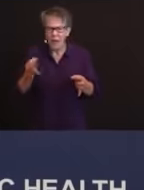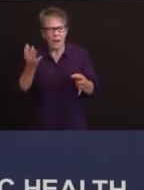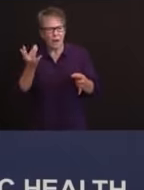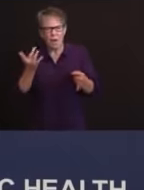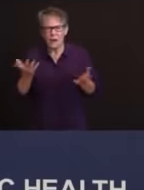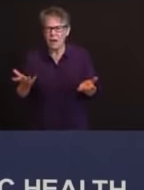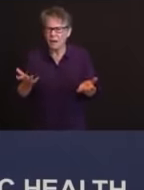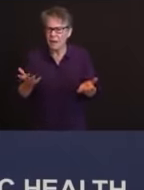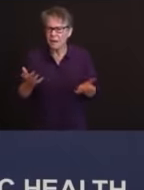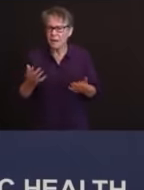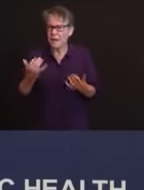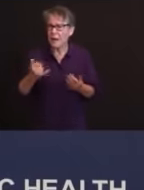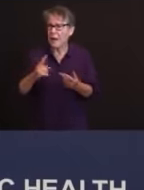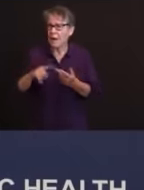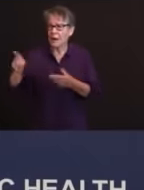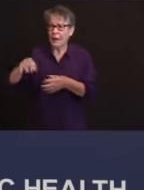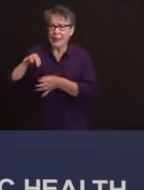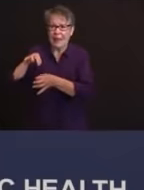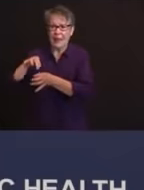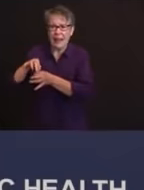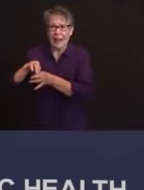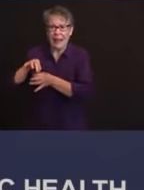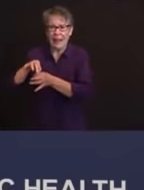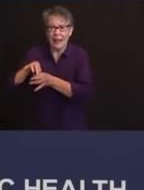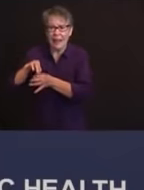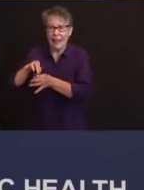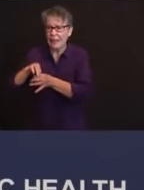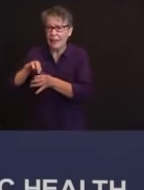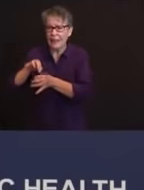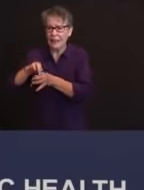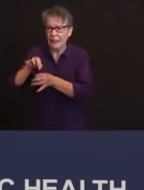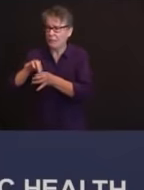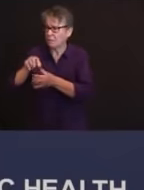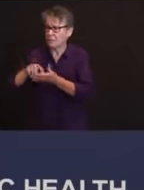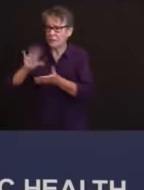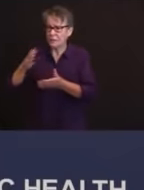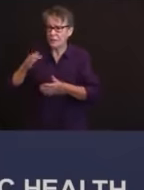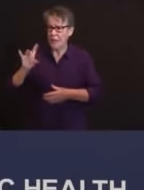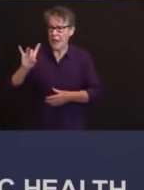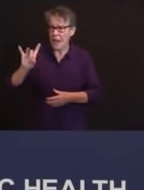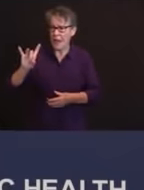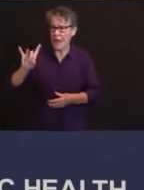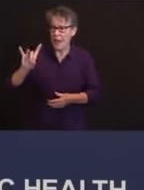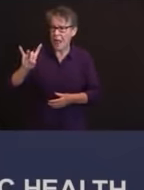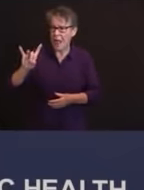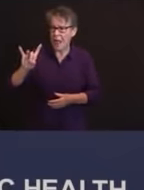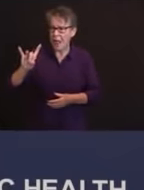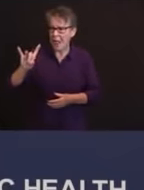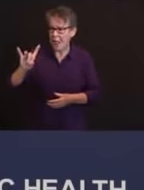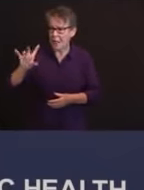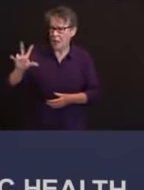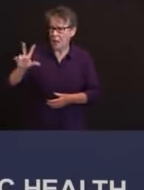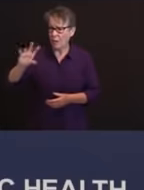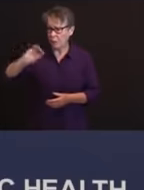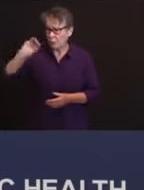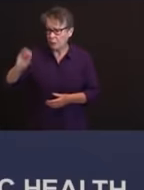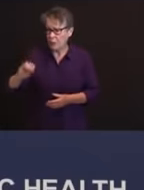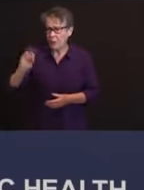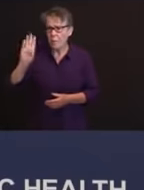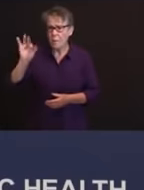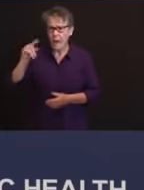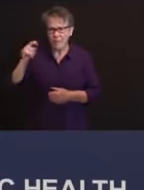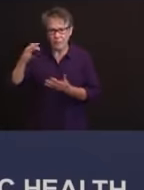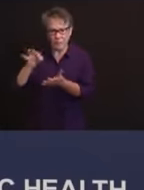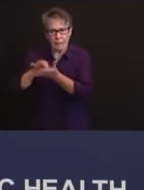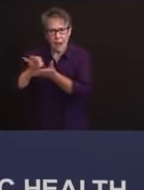looks like something like 83% of the ballots have been cast. Do you have any insight as to why there's a bit of a delay in